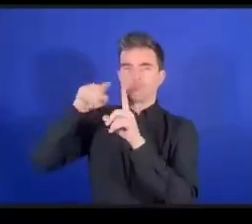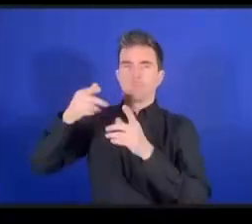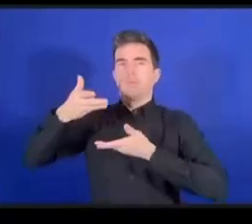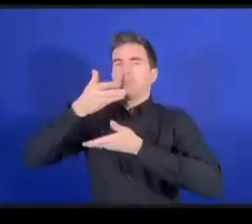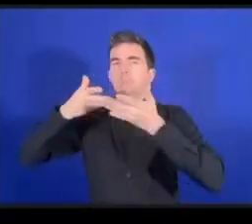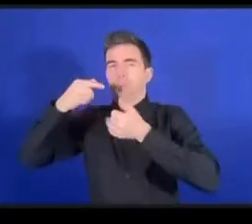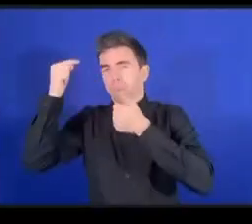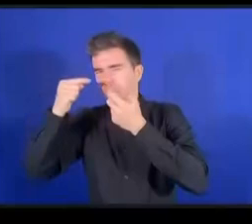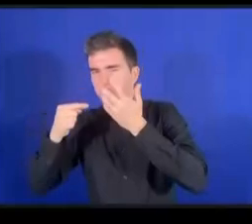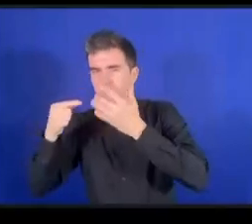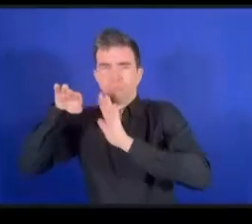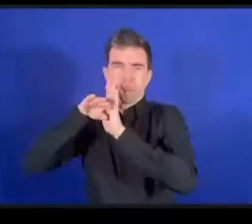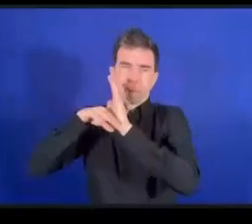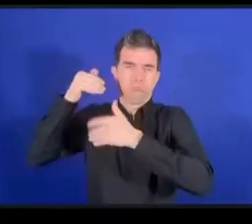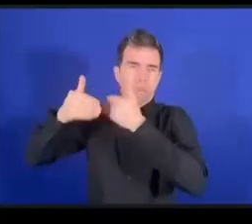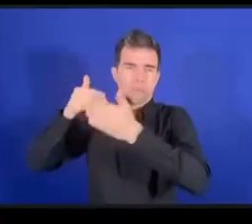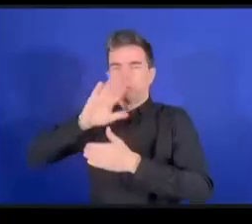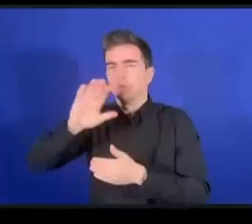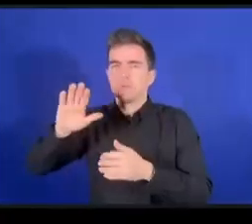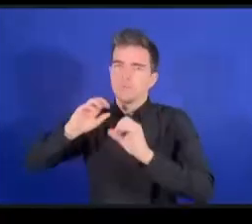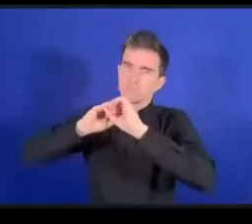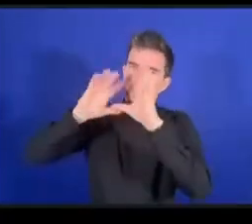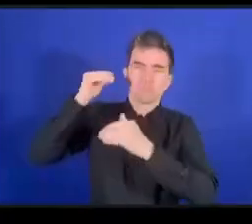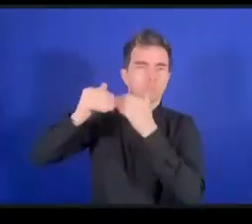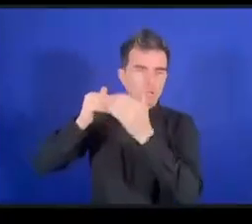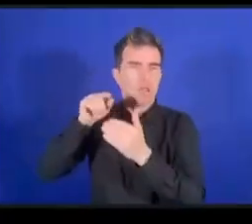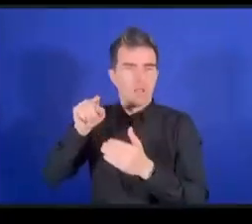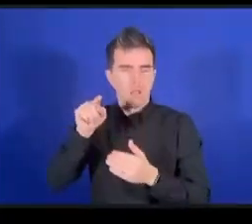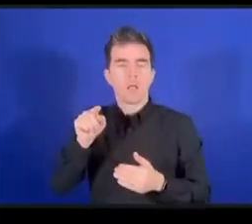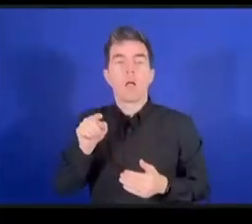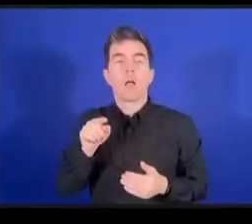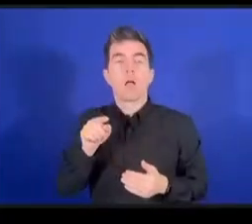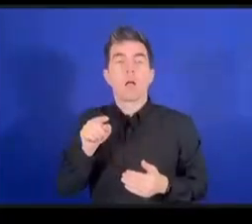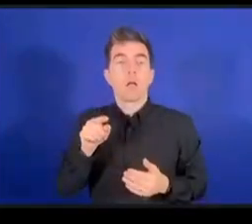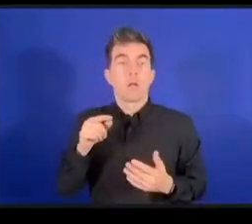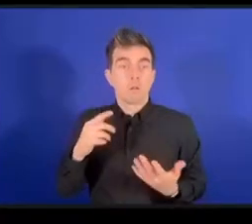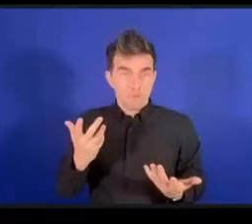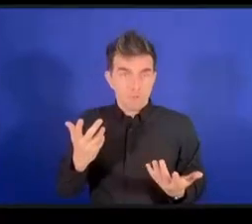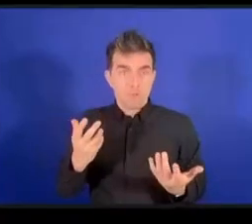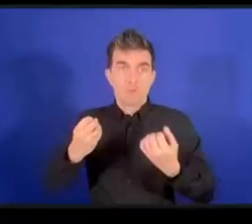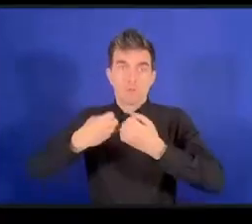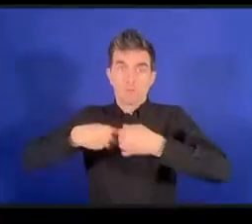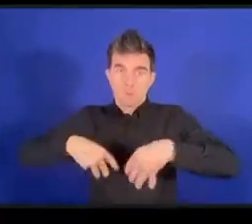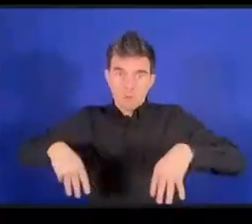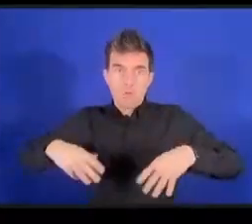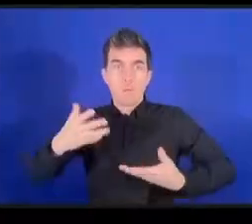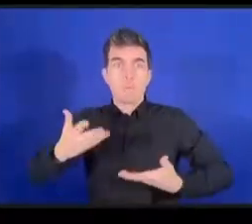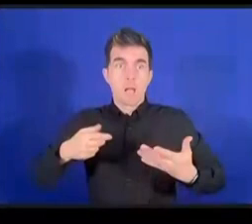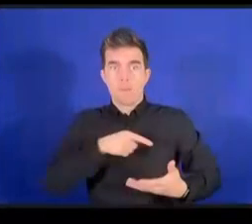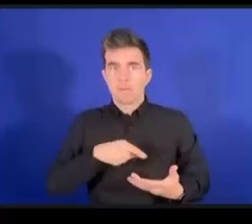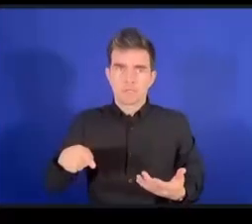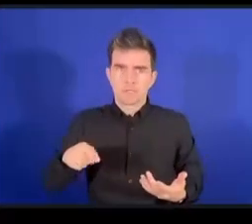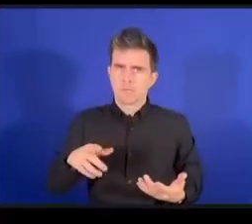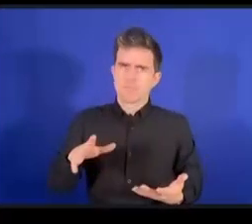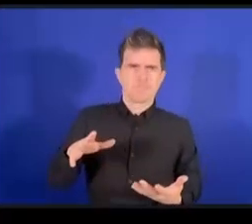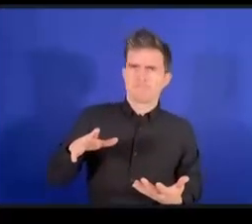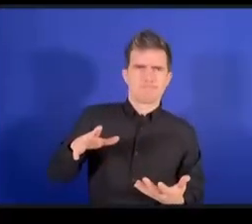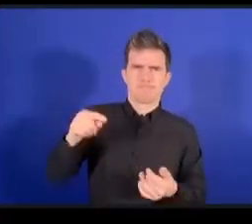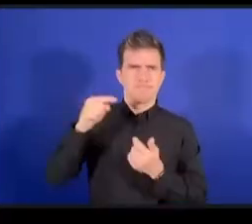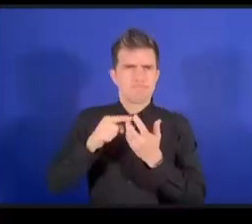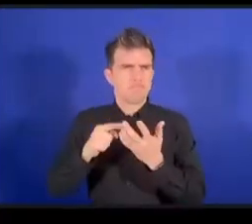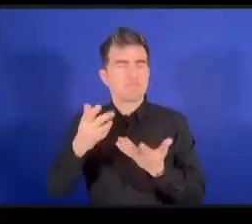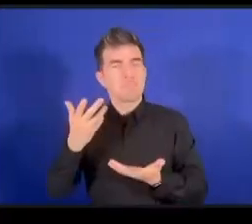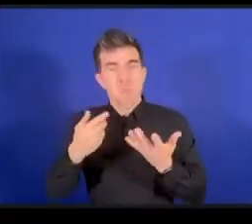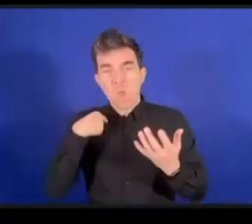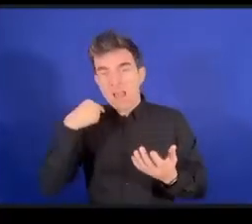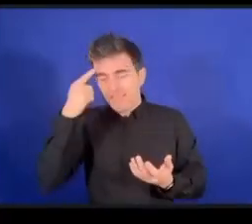be problematic. I think we would continue to strive, as we've done with the IGF, to get acceptance,